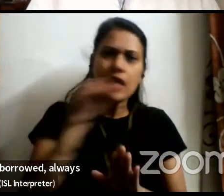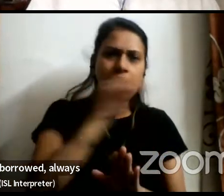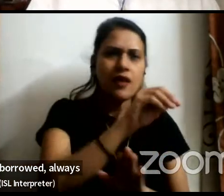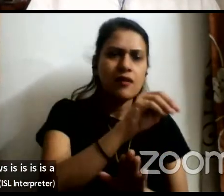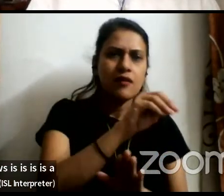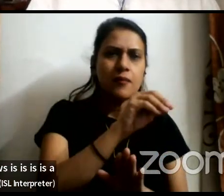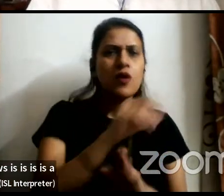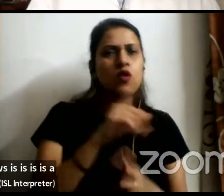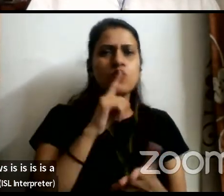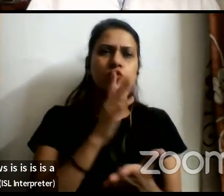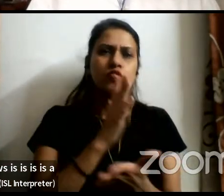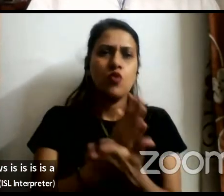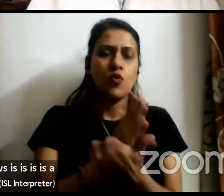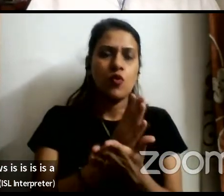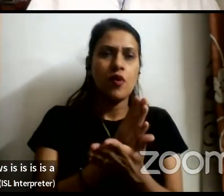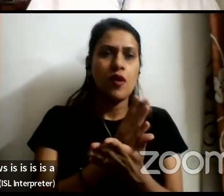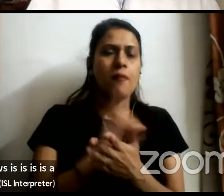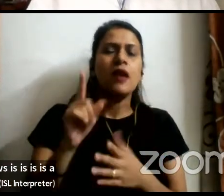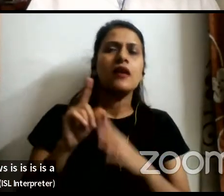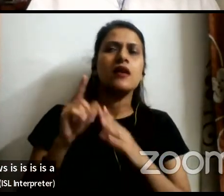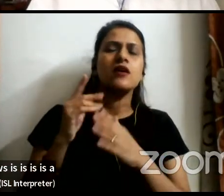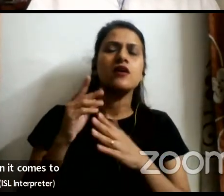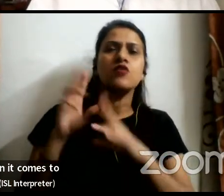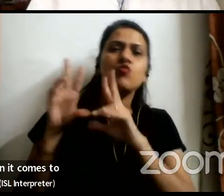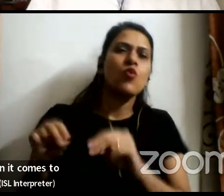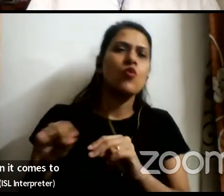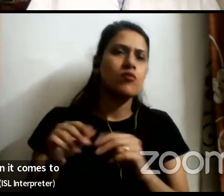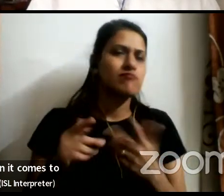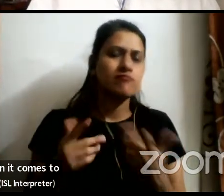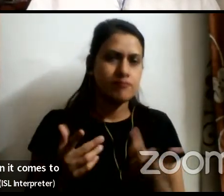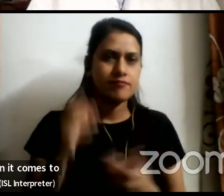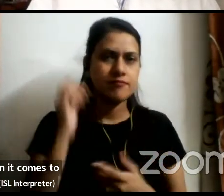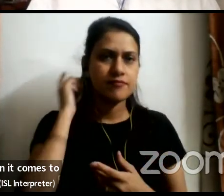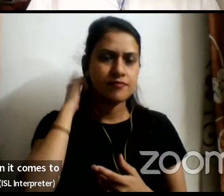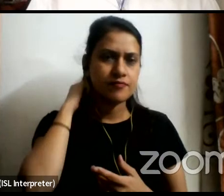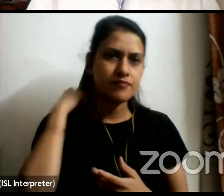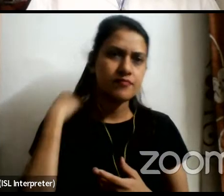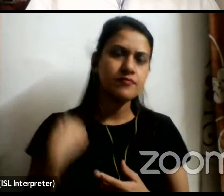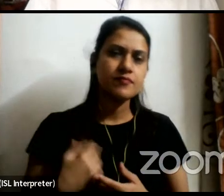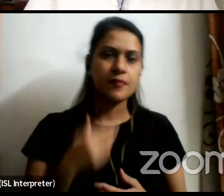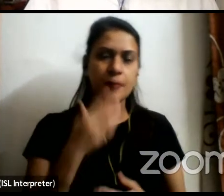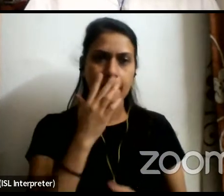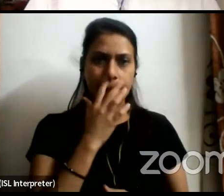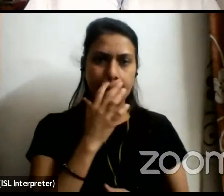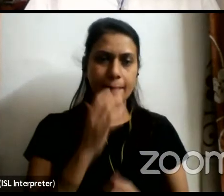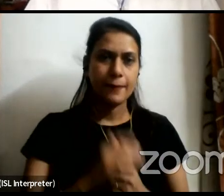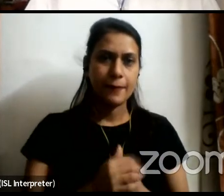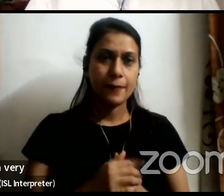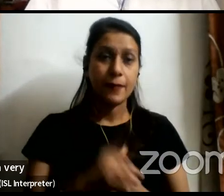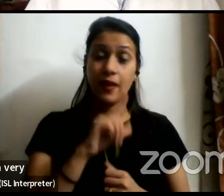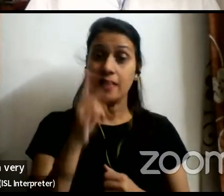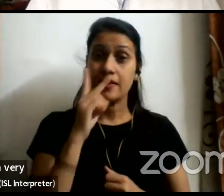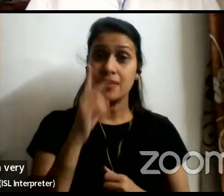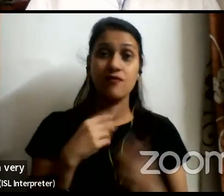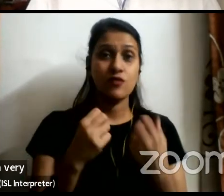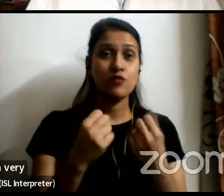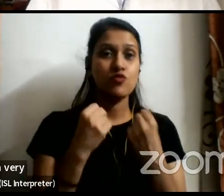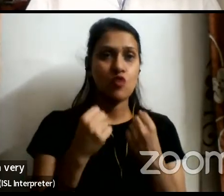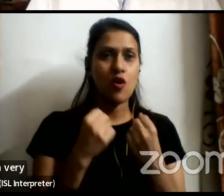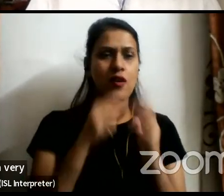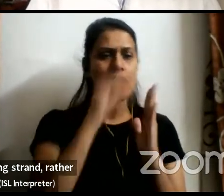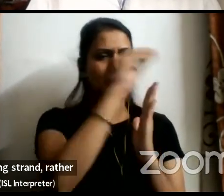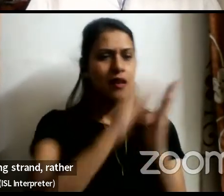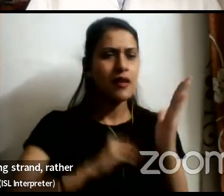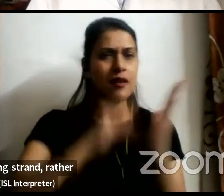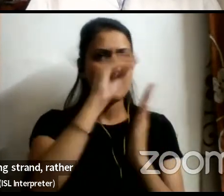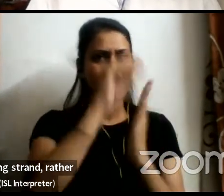denied. When it comes to economic laws, there has been a very strong strand rather of literature which says that